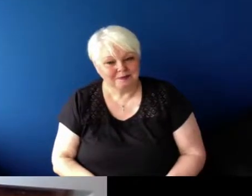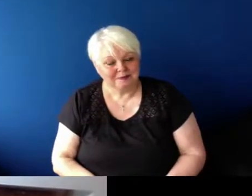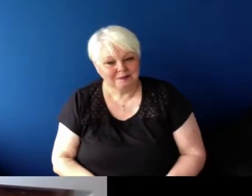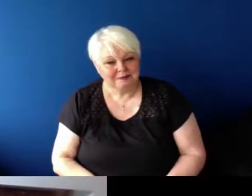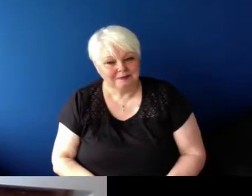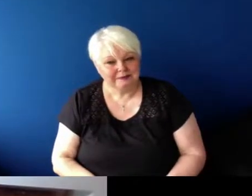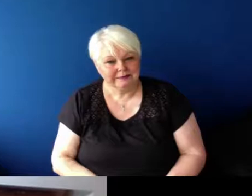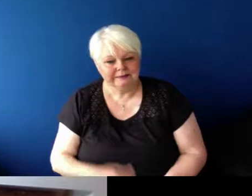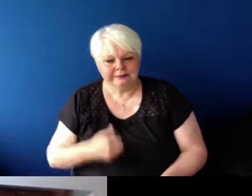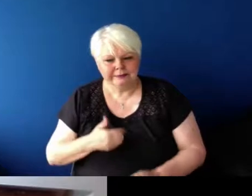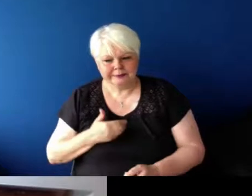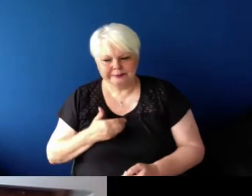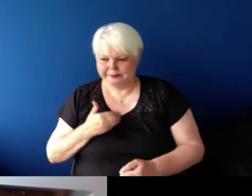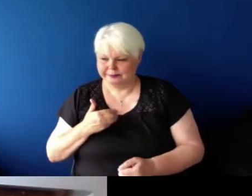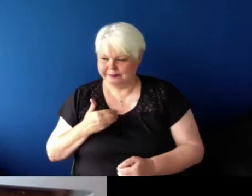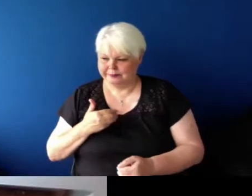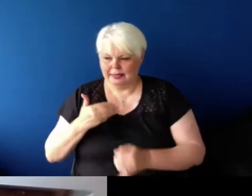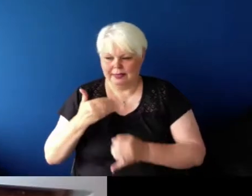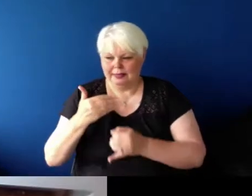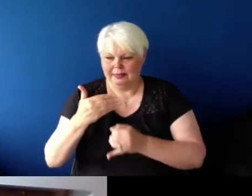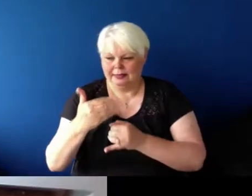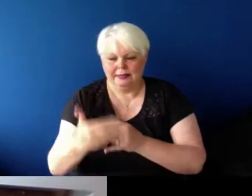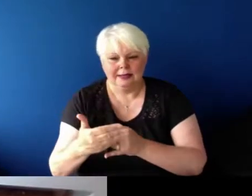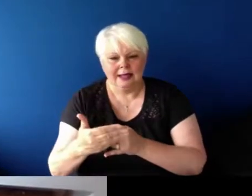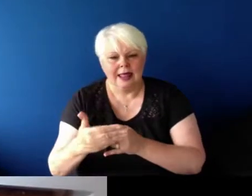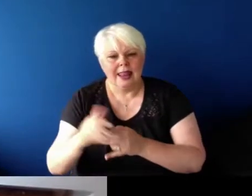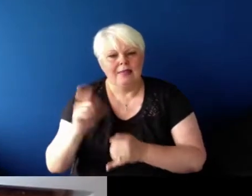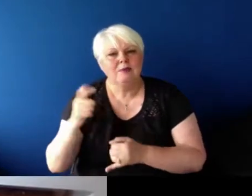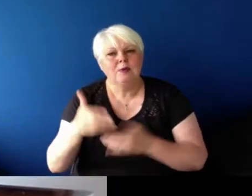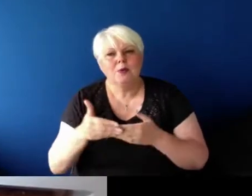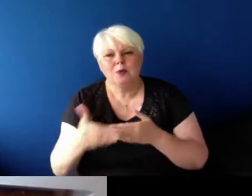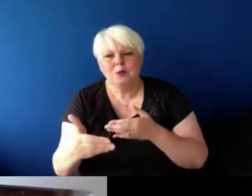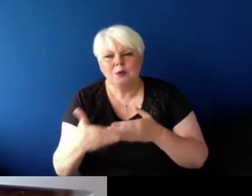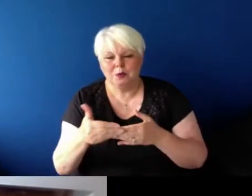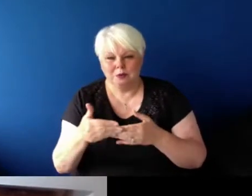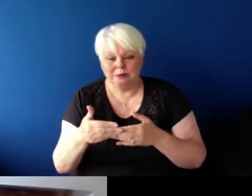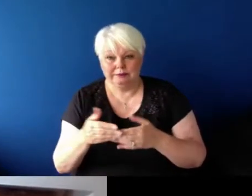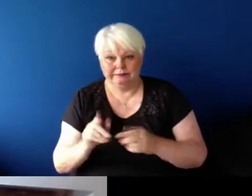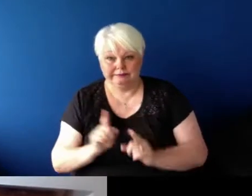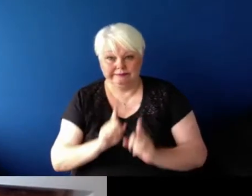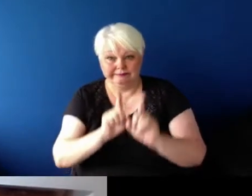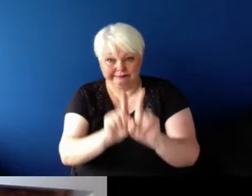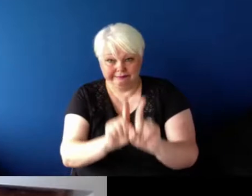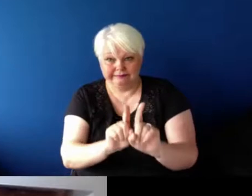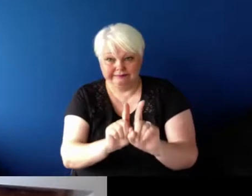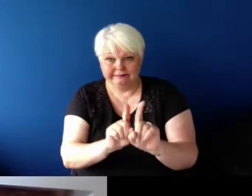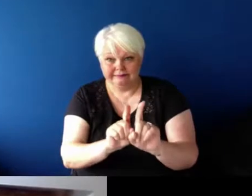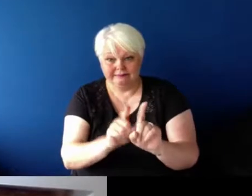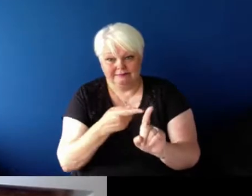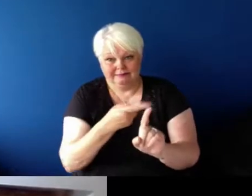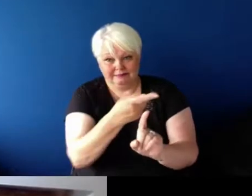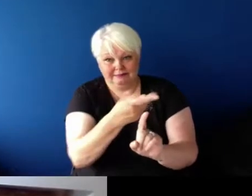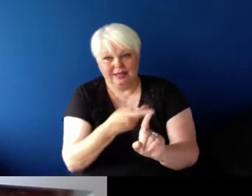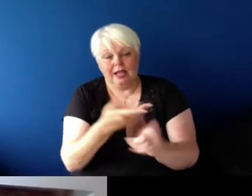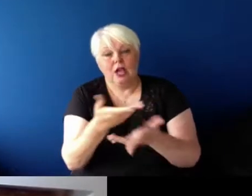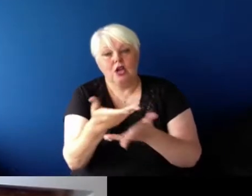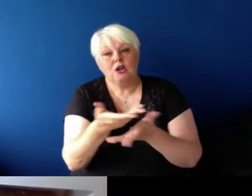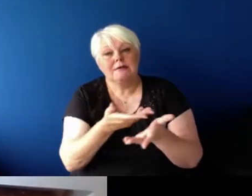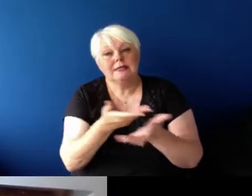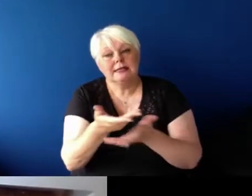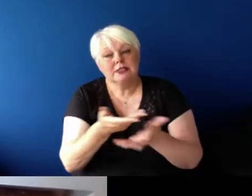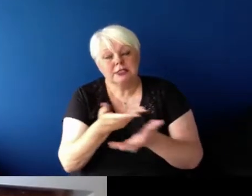towards the end of your time in Liverpool that you and I spent the most time together, and you and I and others started having conversations